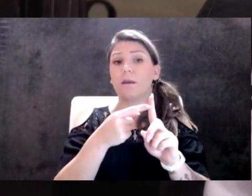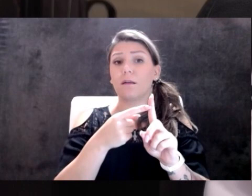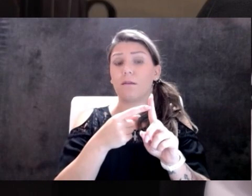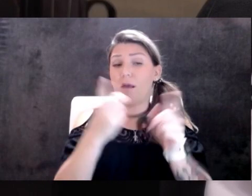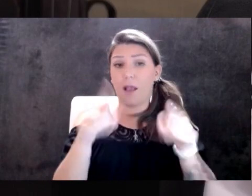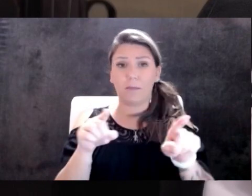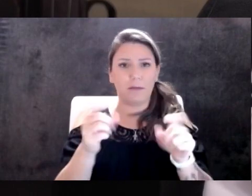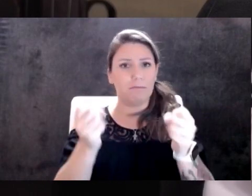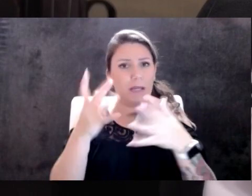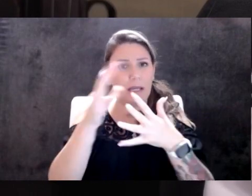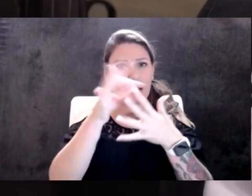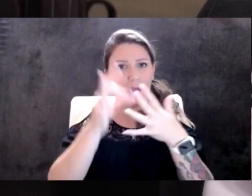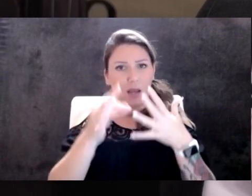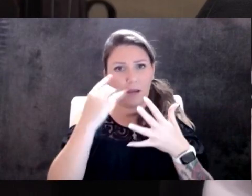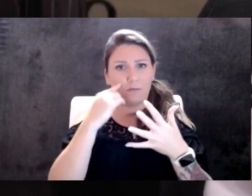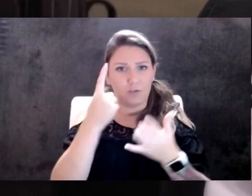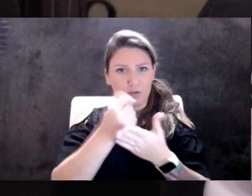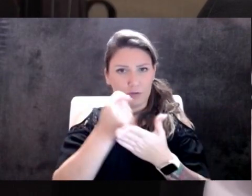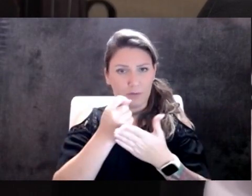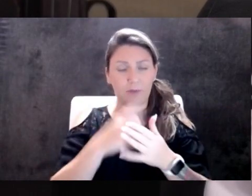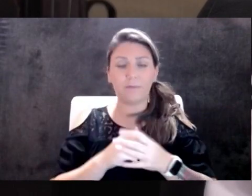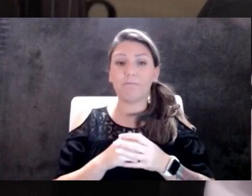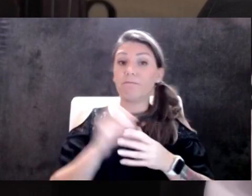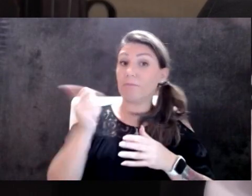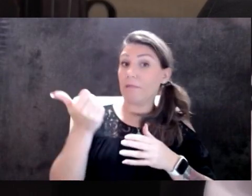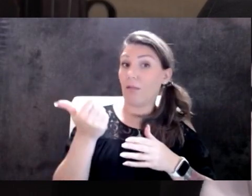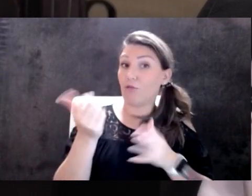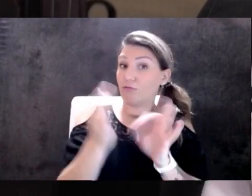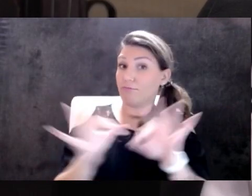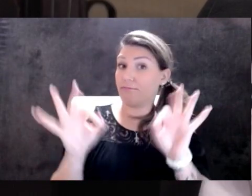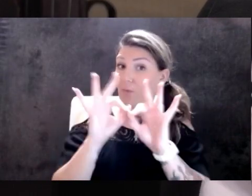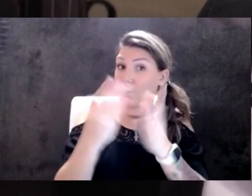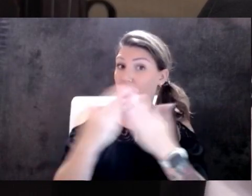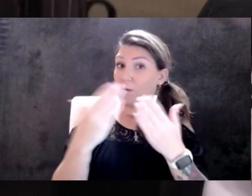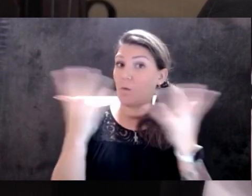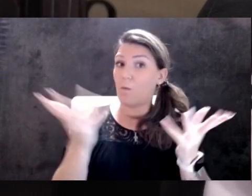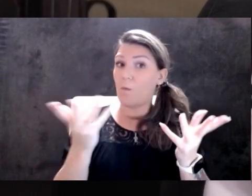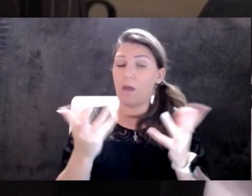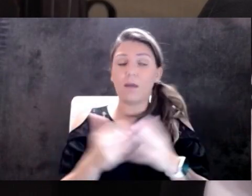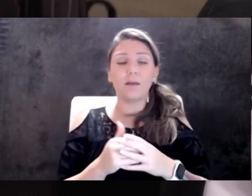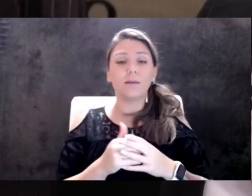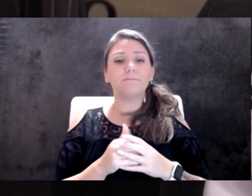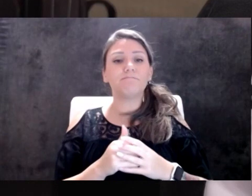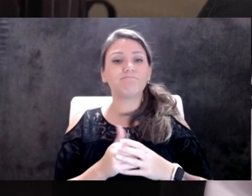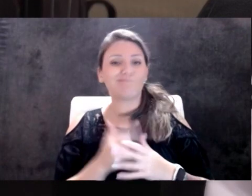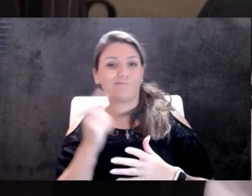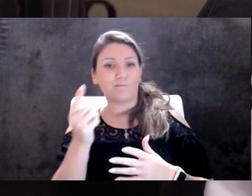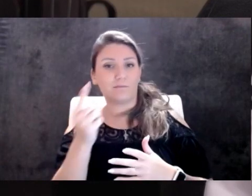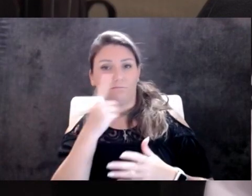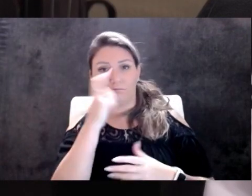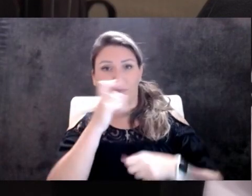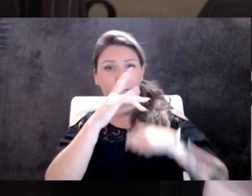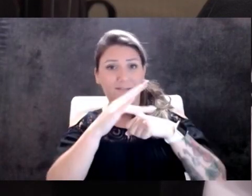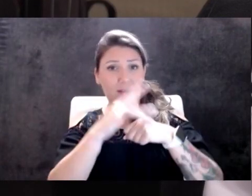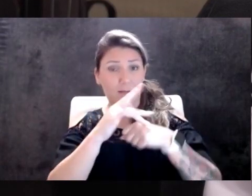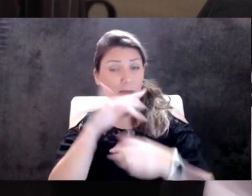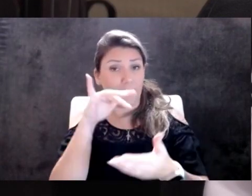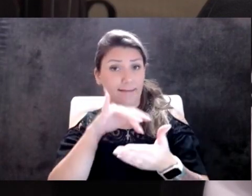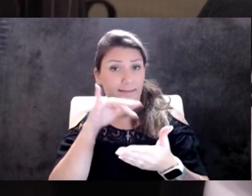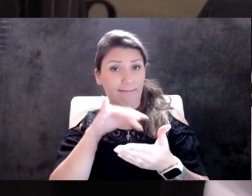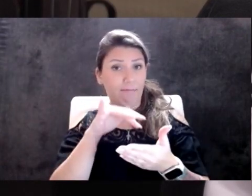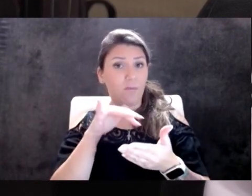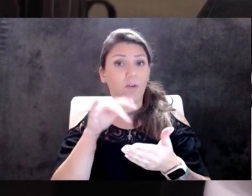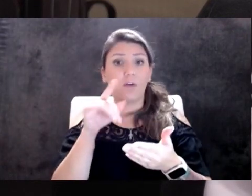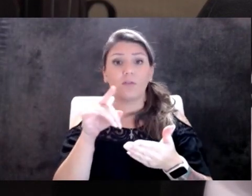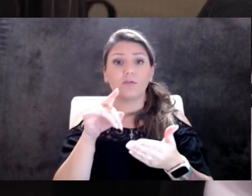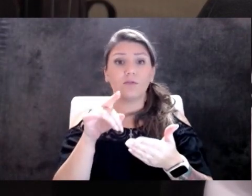available for treatment. One of the other key things is, Vanessa, because of the availability of the trial, was able to get